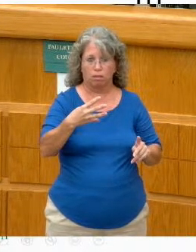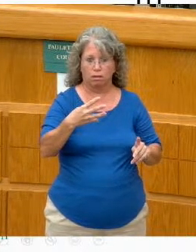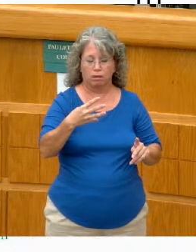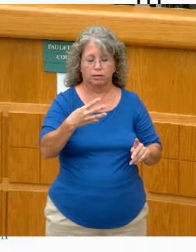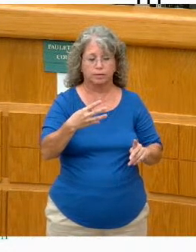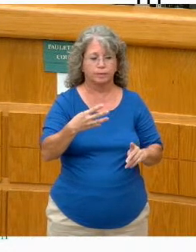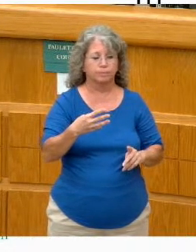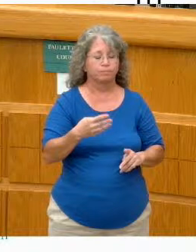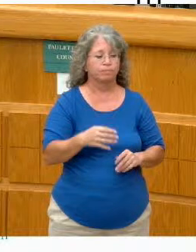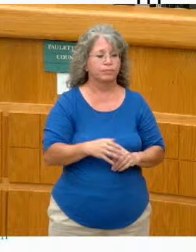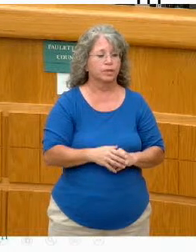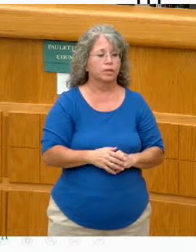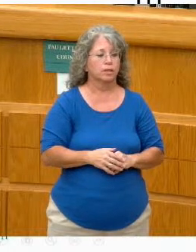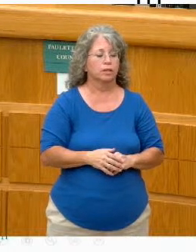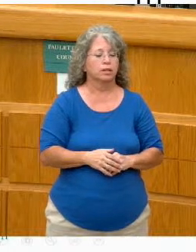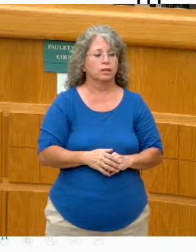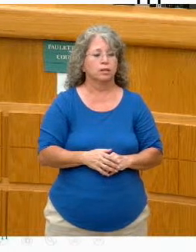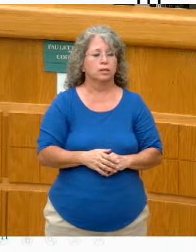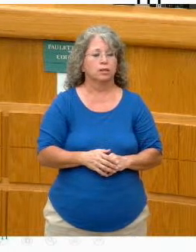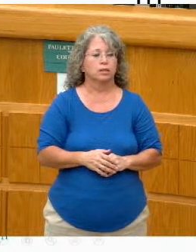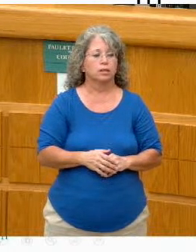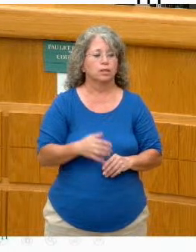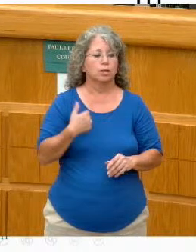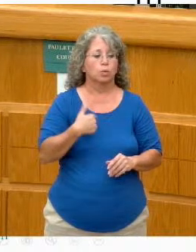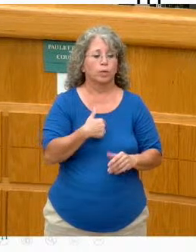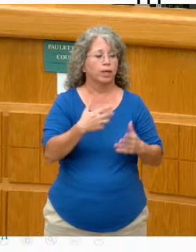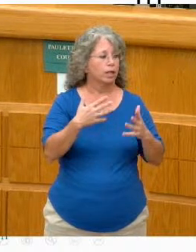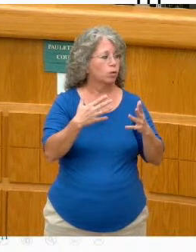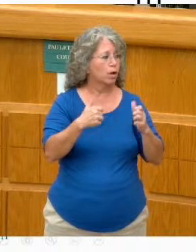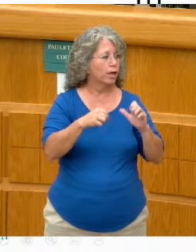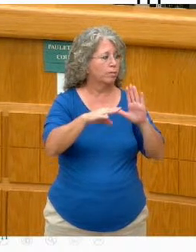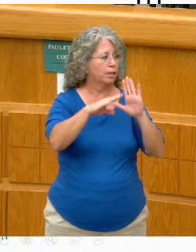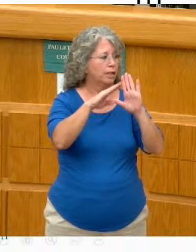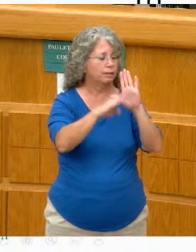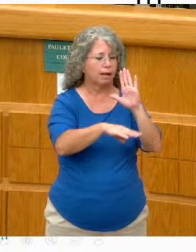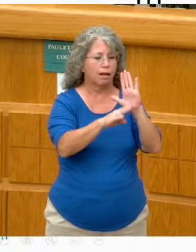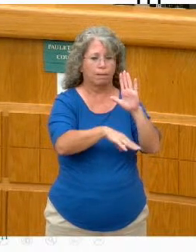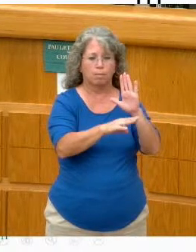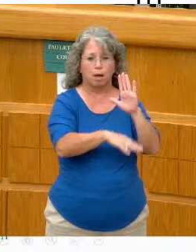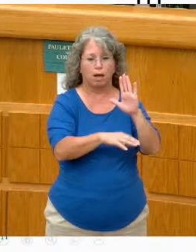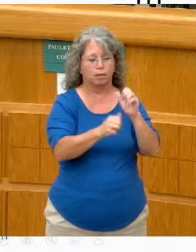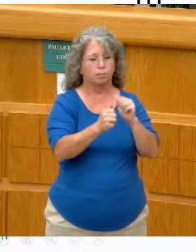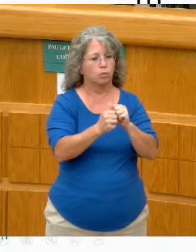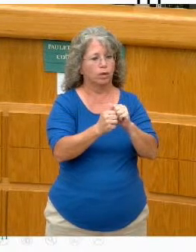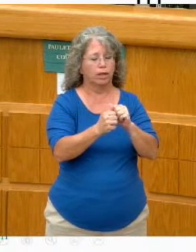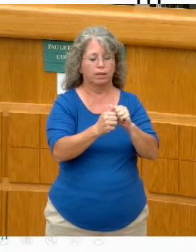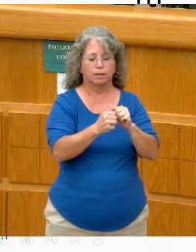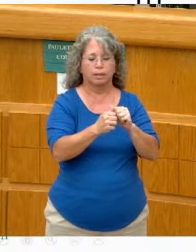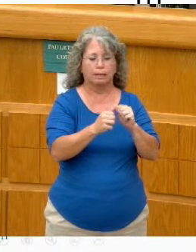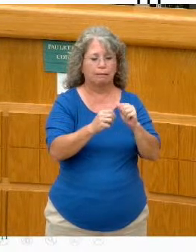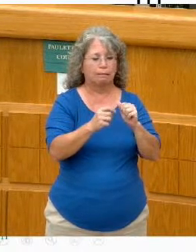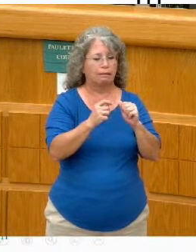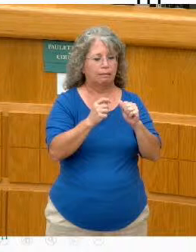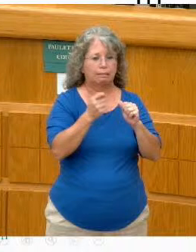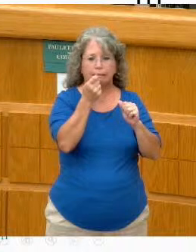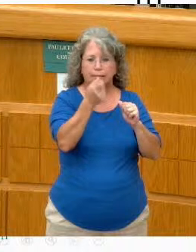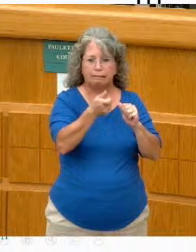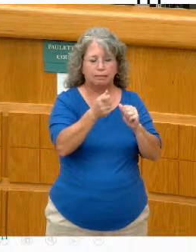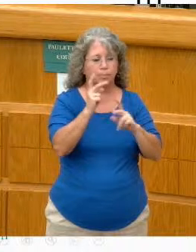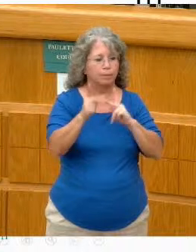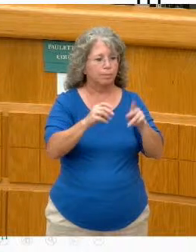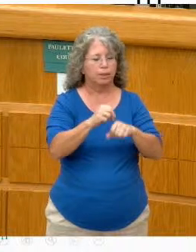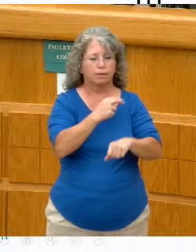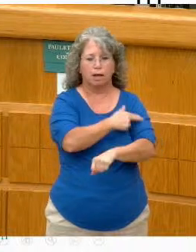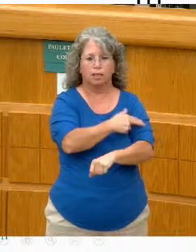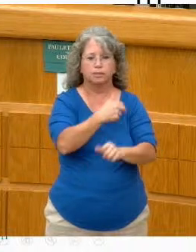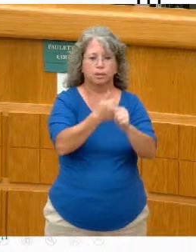4th worst. We want to be way down here with the fewest number of people in the hospital per day. But unfortunately,